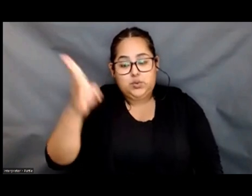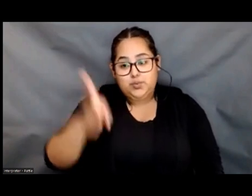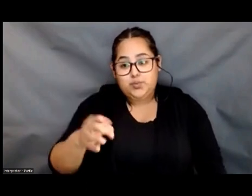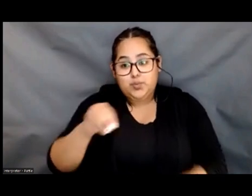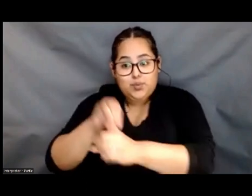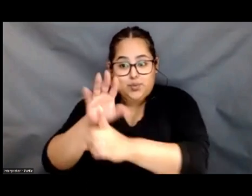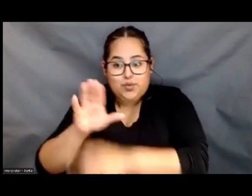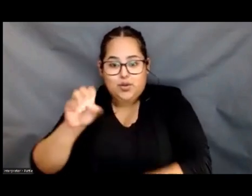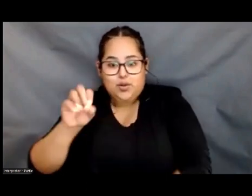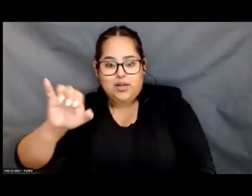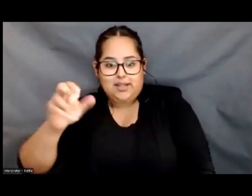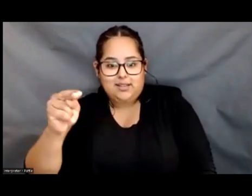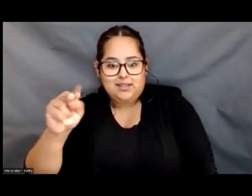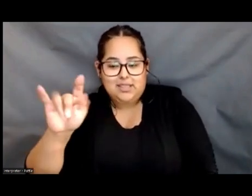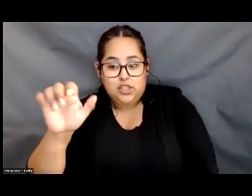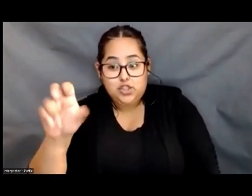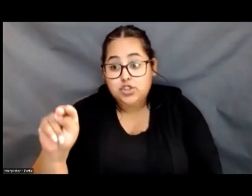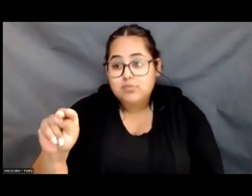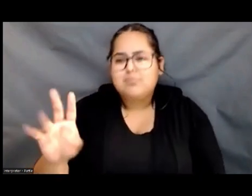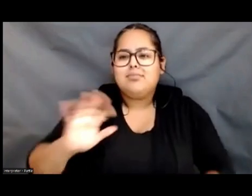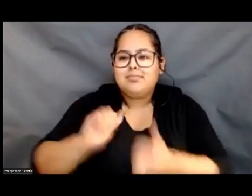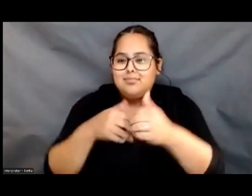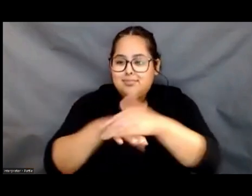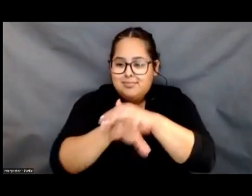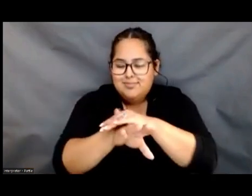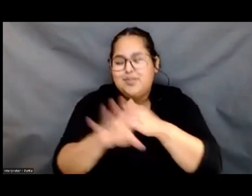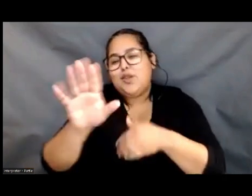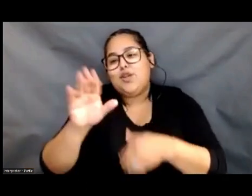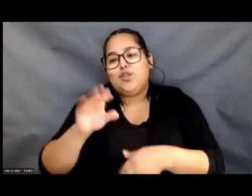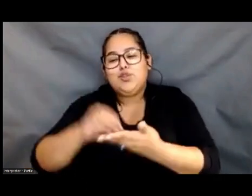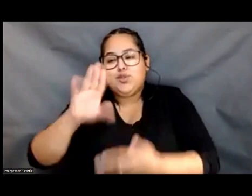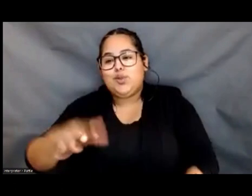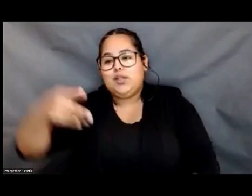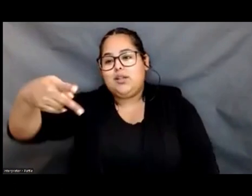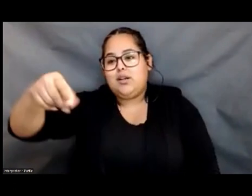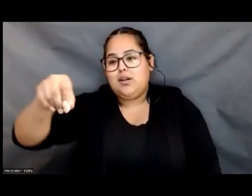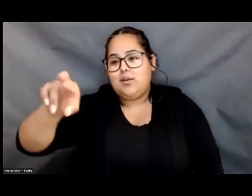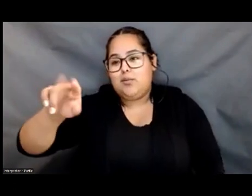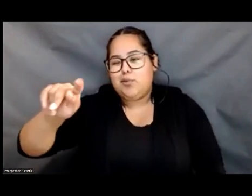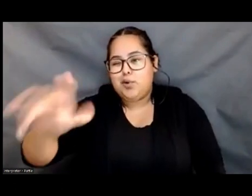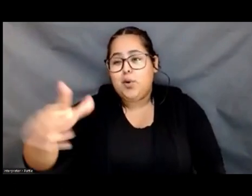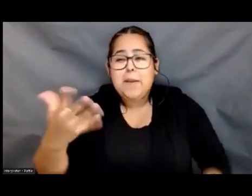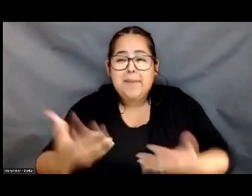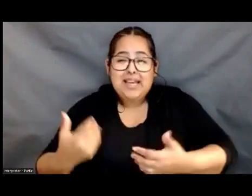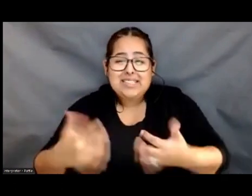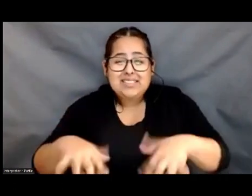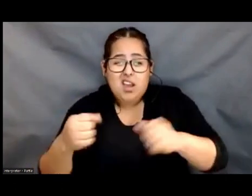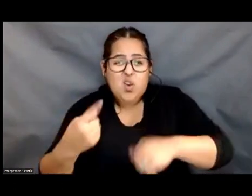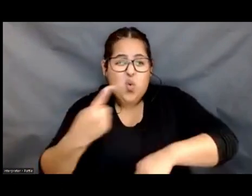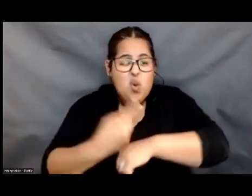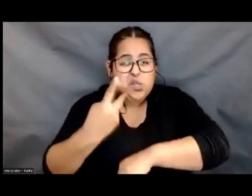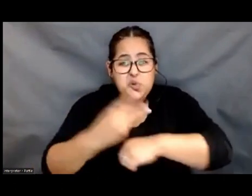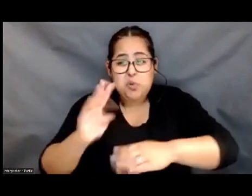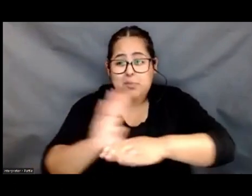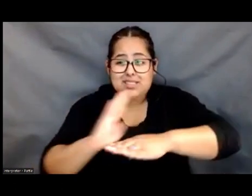www.sccd.edu/orientation. They can also access that orientation through their student portal. It may take 1 or 2 business days for